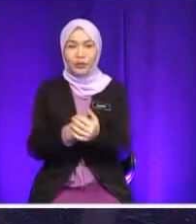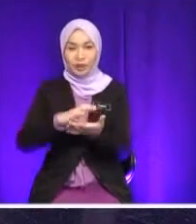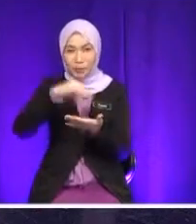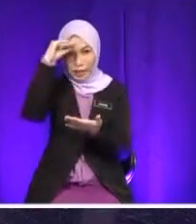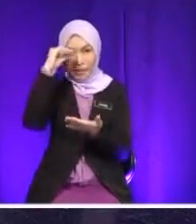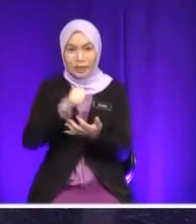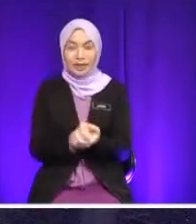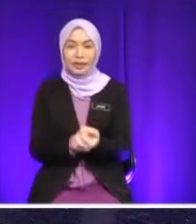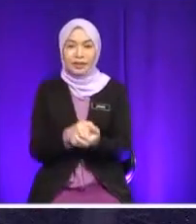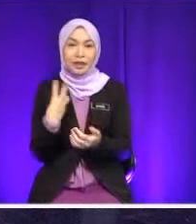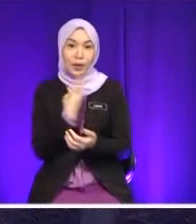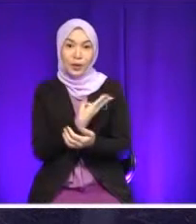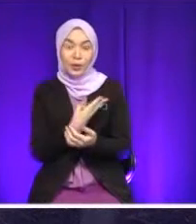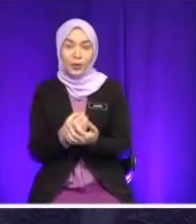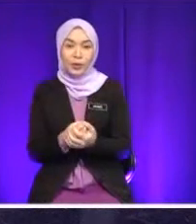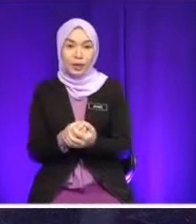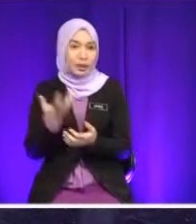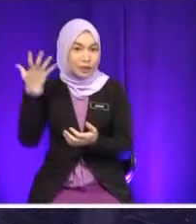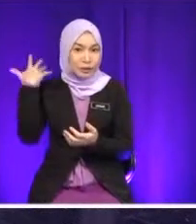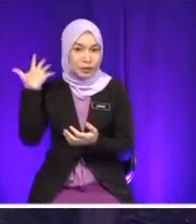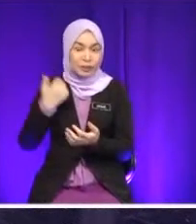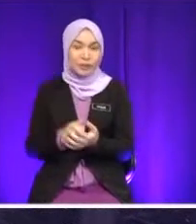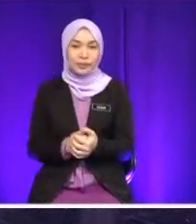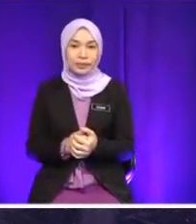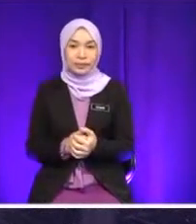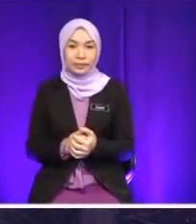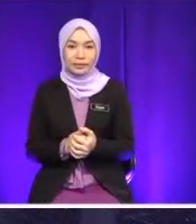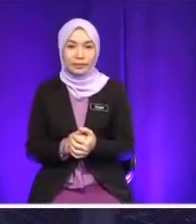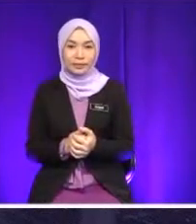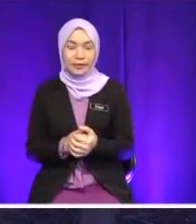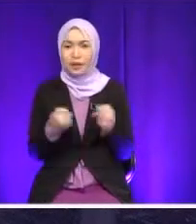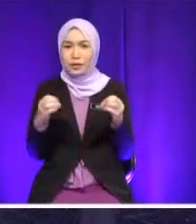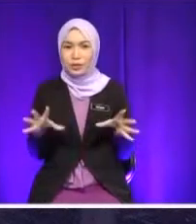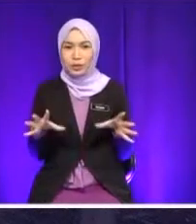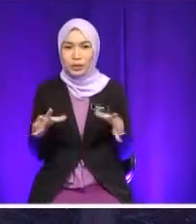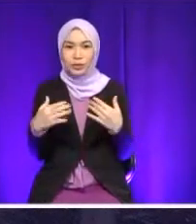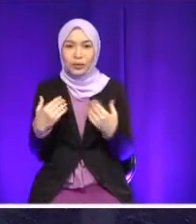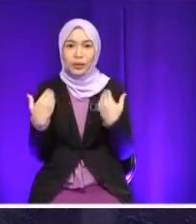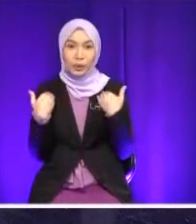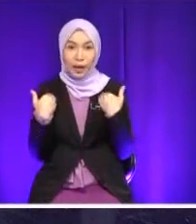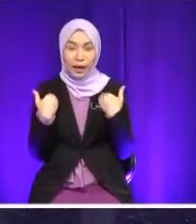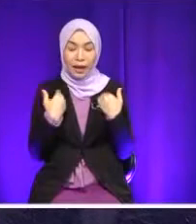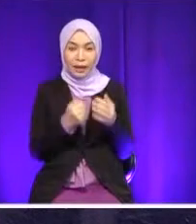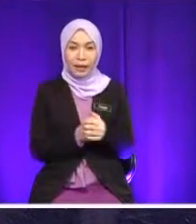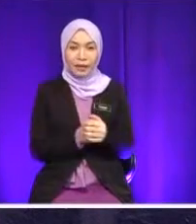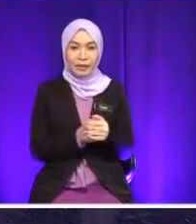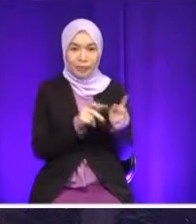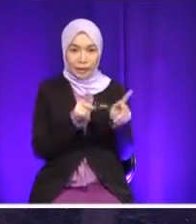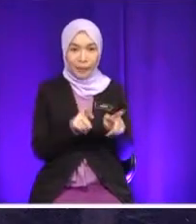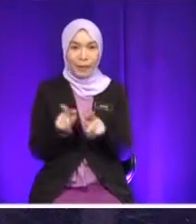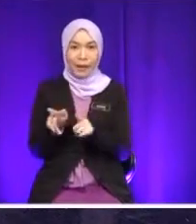have that we had earlier. You kept on asking me why is my plan better. Is that something to do with what we're learning today? Yes,